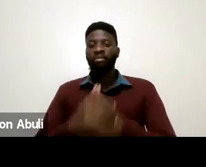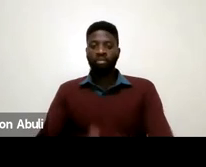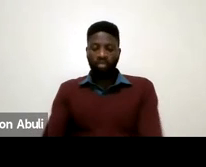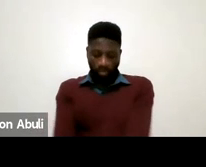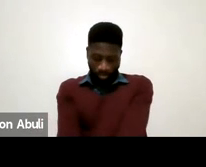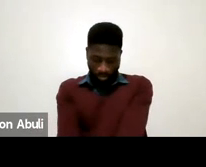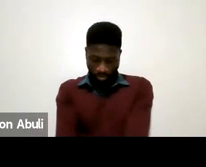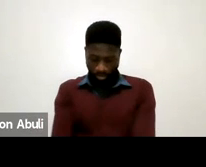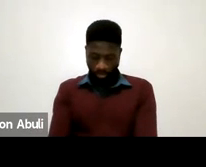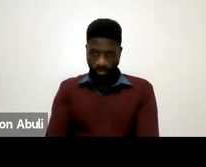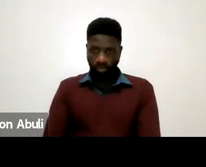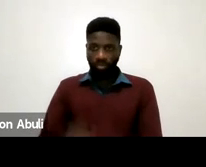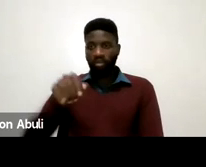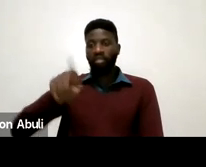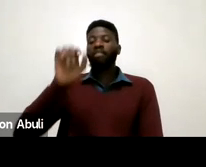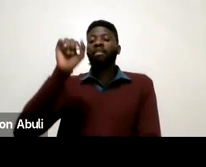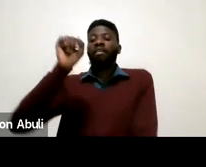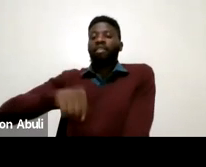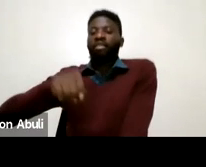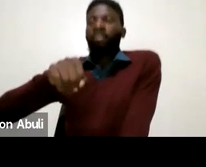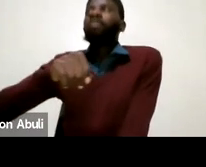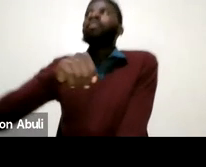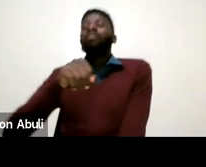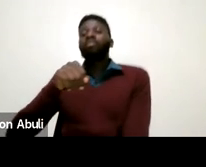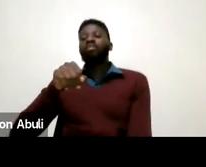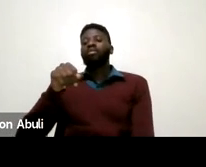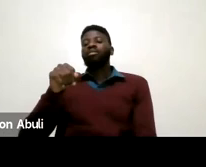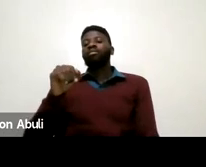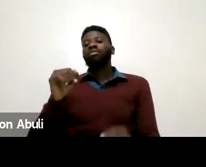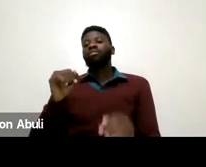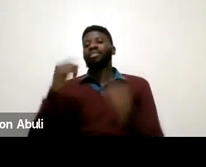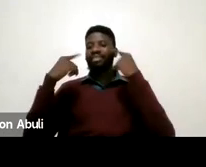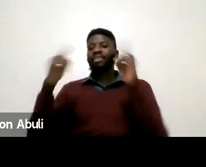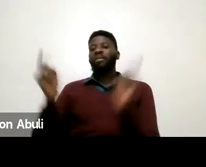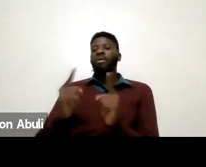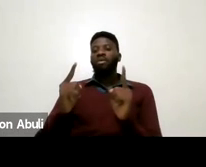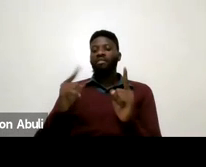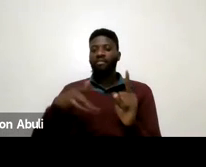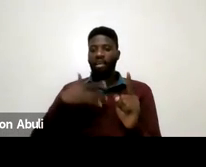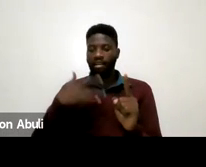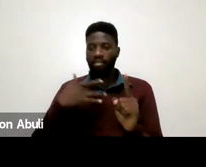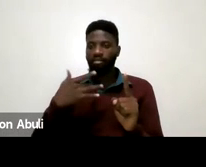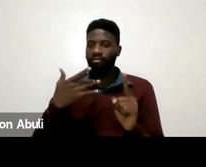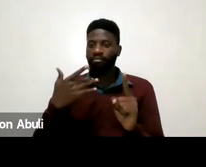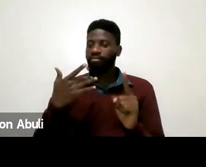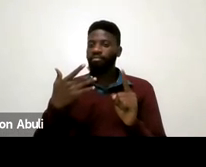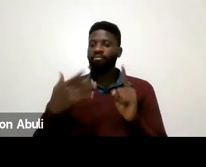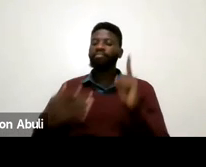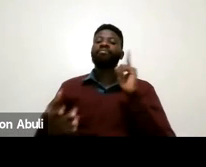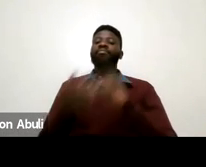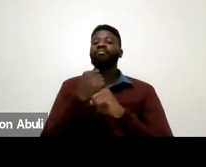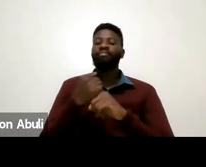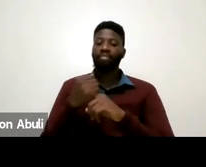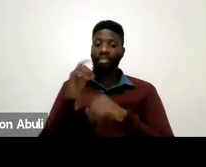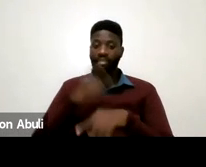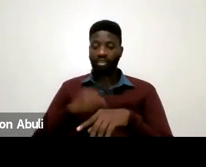can be lost in that symbol and a small success and you think that you have hit the world. Like if you get a first class honors